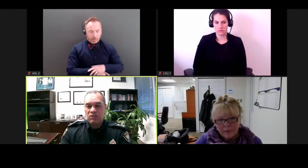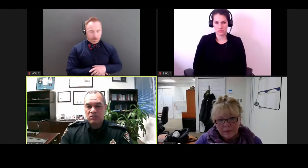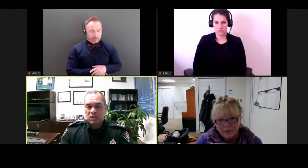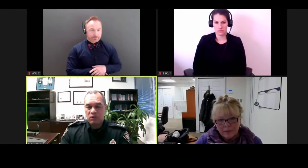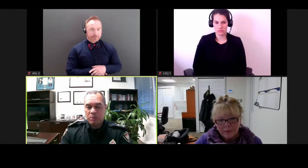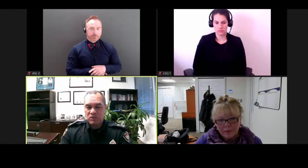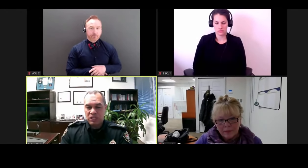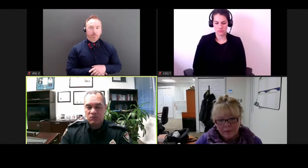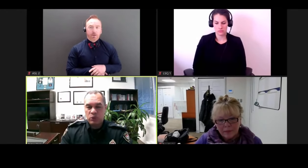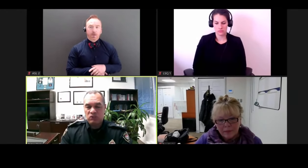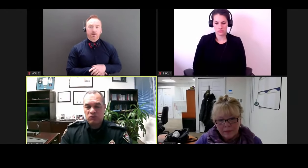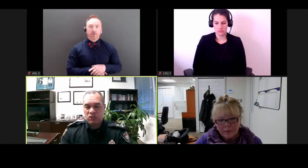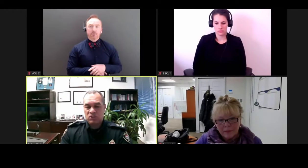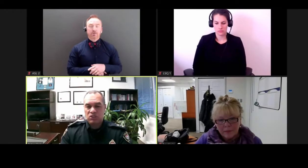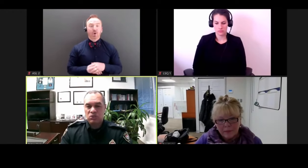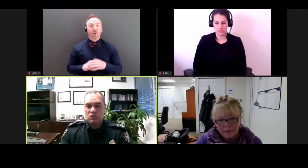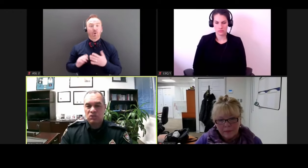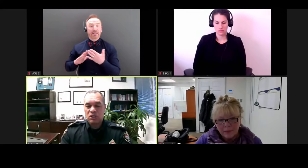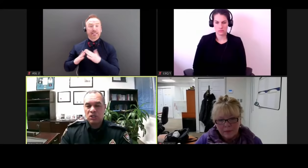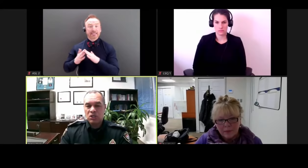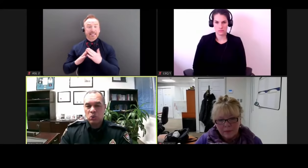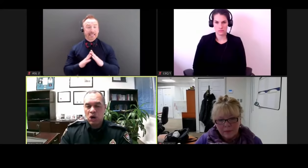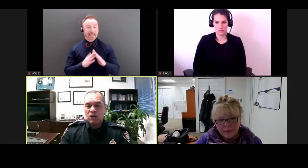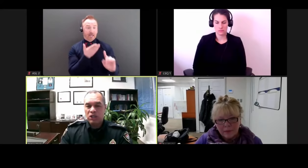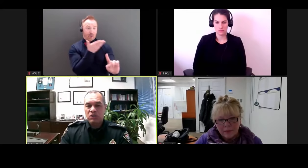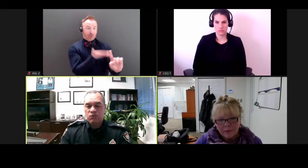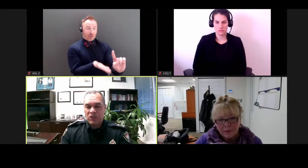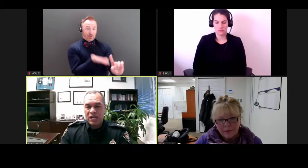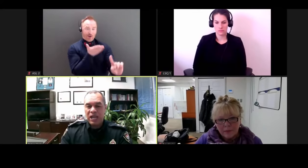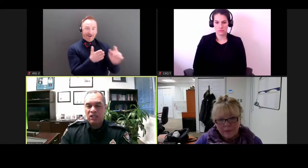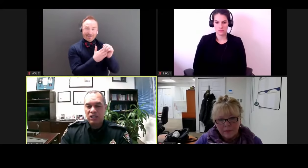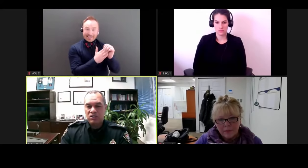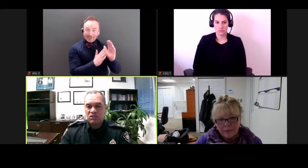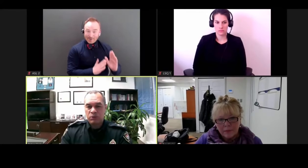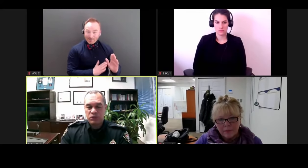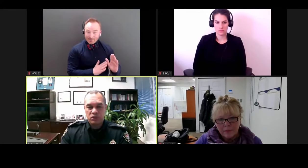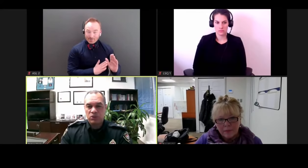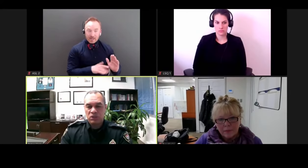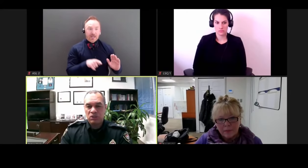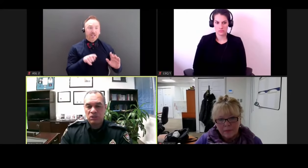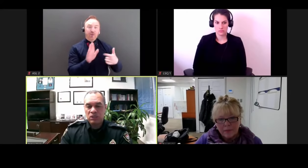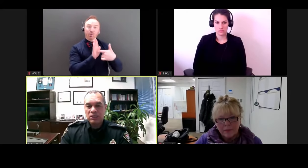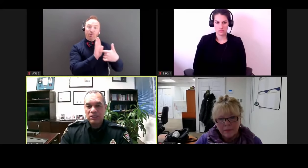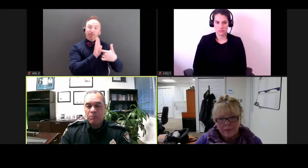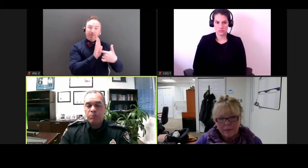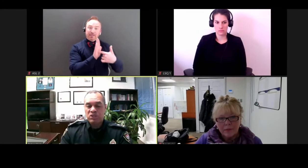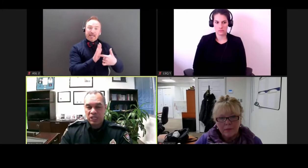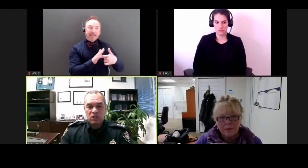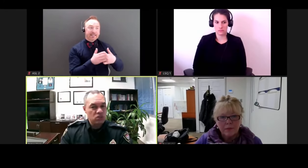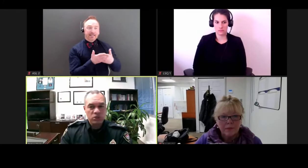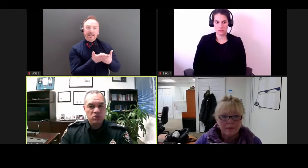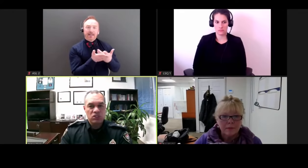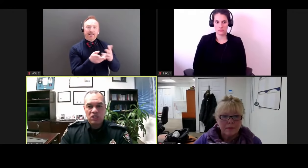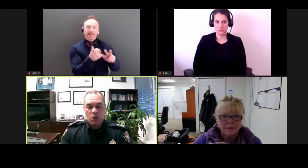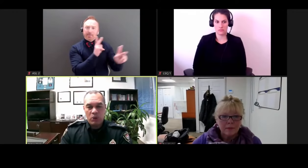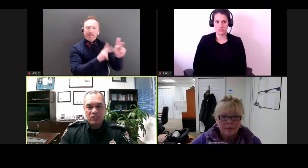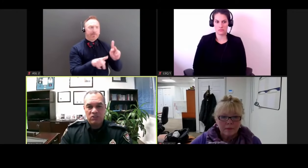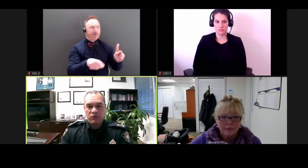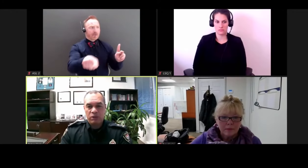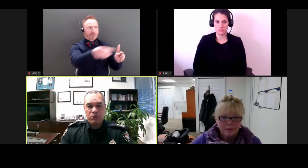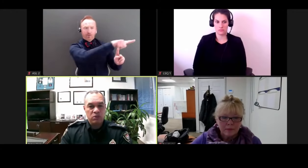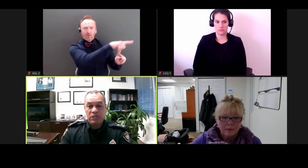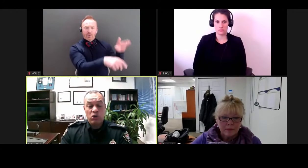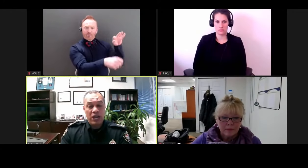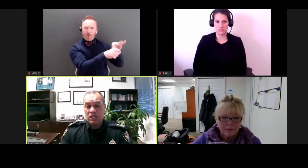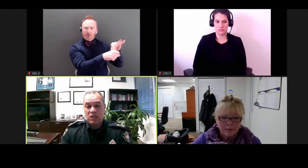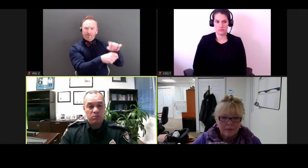as someone representing the voice of your constituents, you are looking for that elegant, simple solution. That particular solution is not one that's